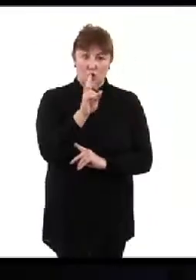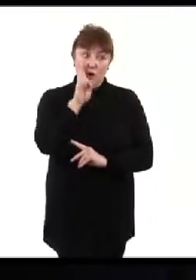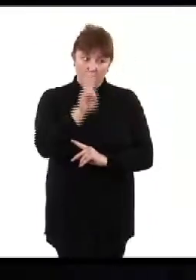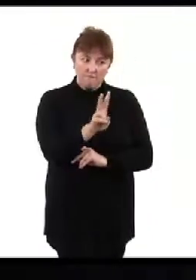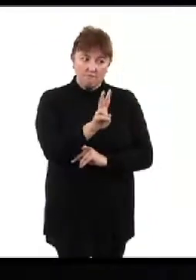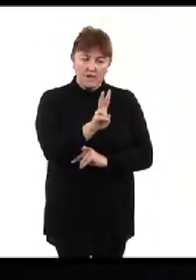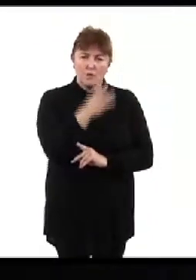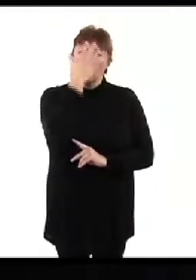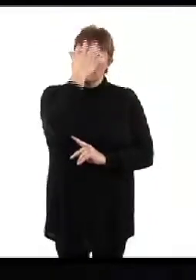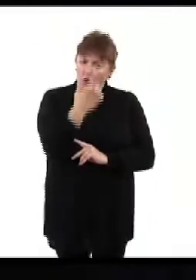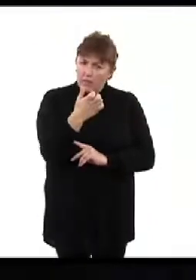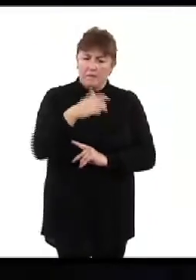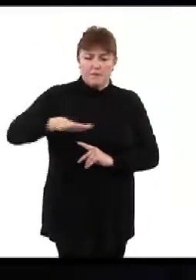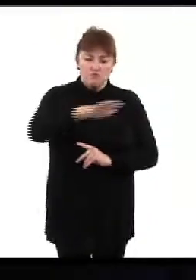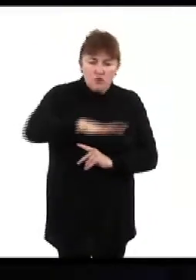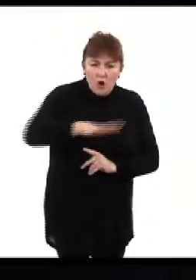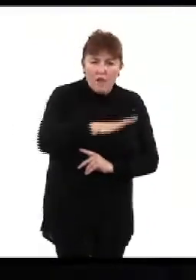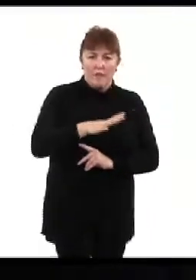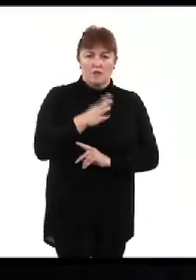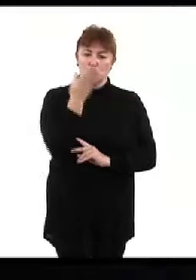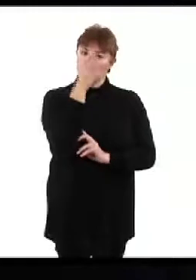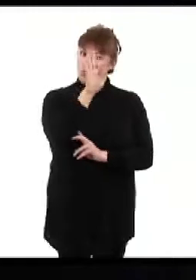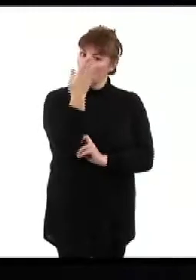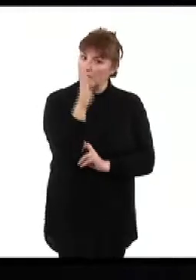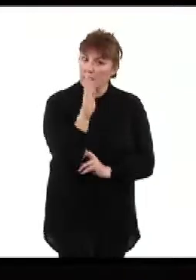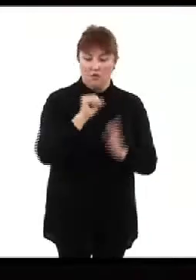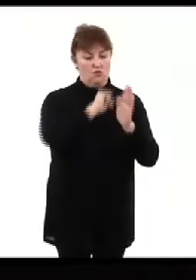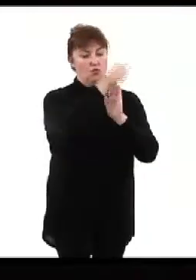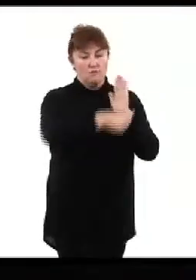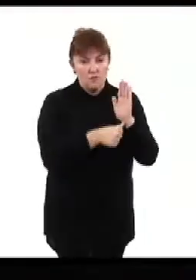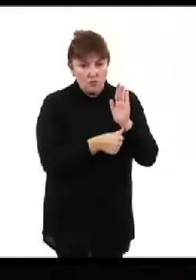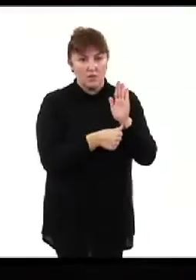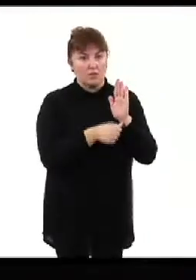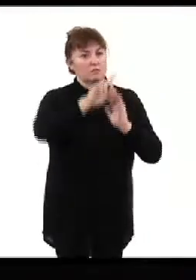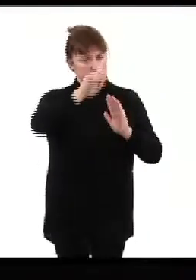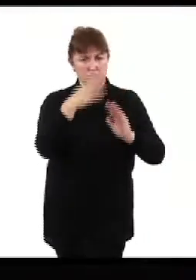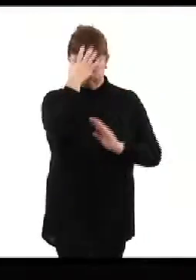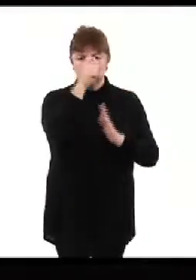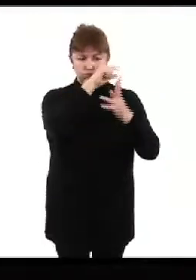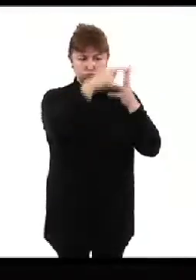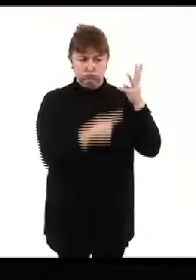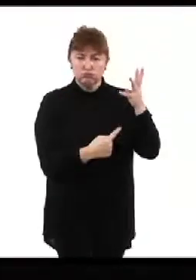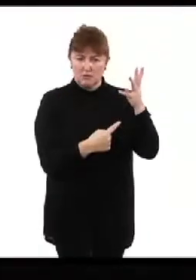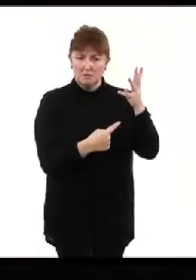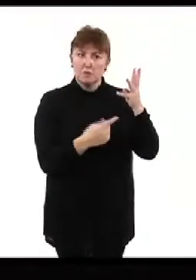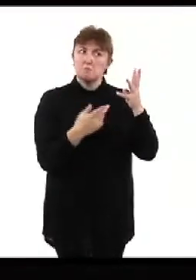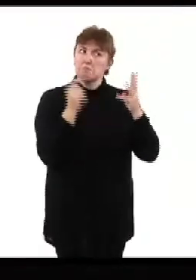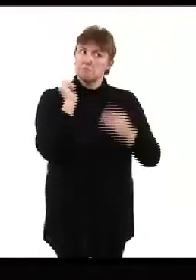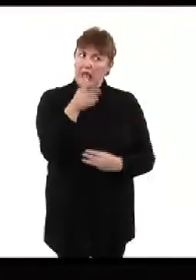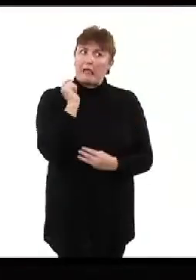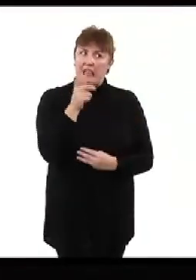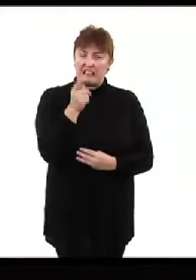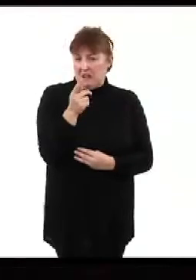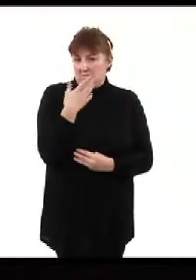these are a little bit like phonemes in sign language, but not exactly the same. We found that they were able to retrieve the